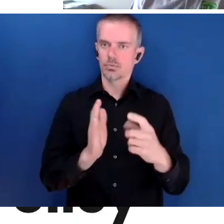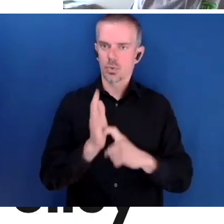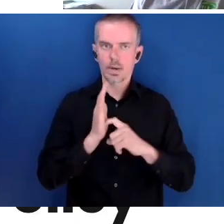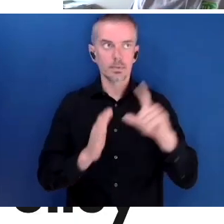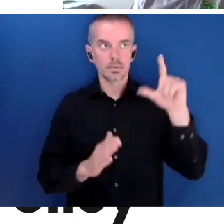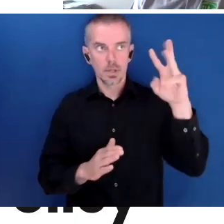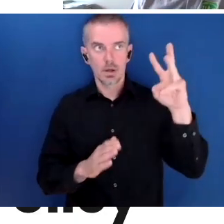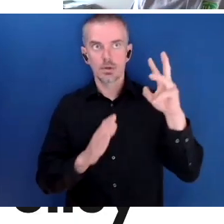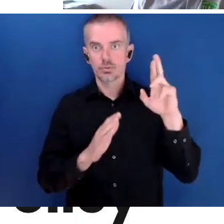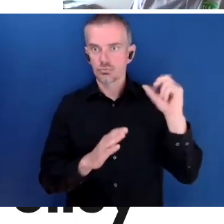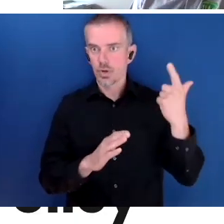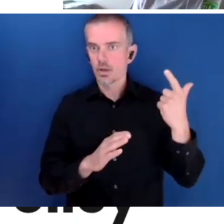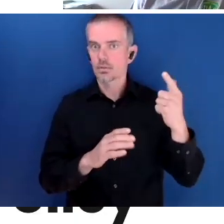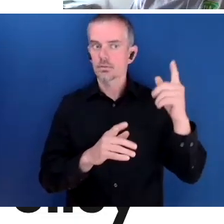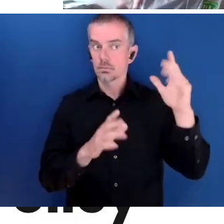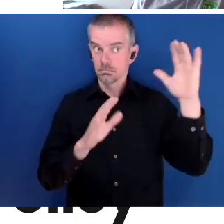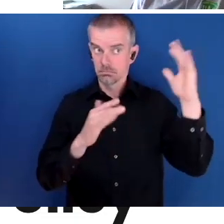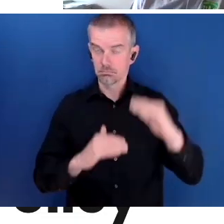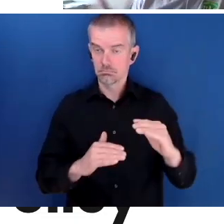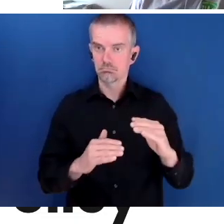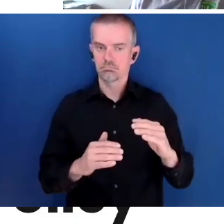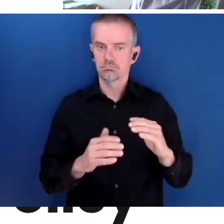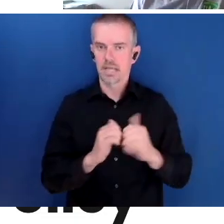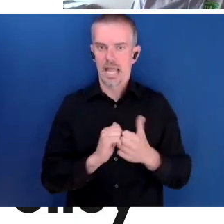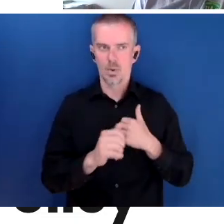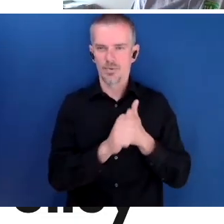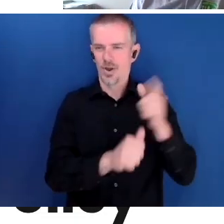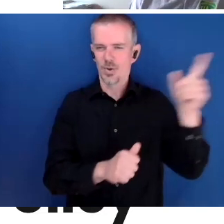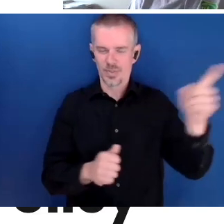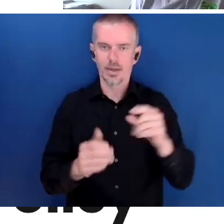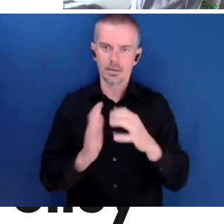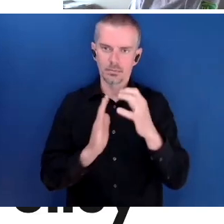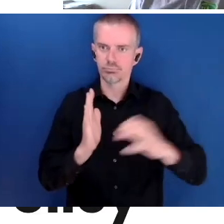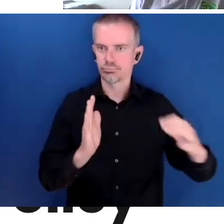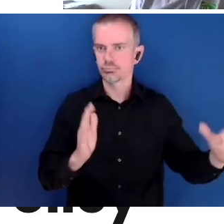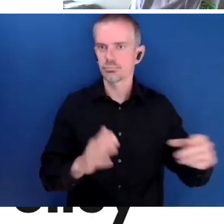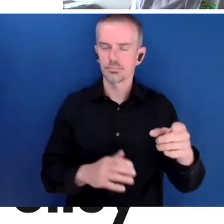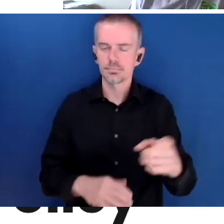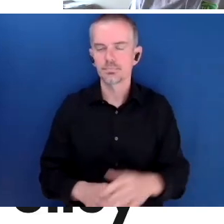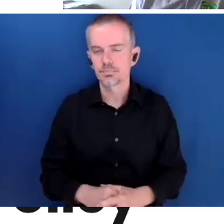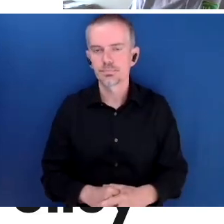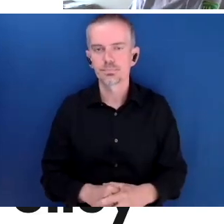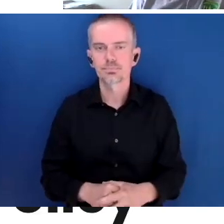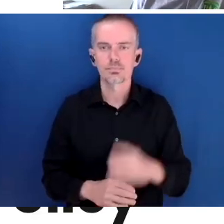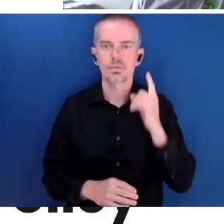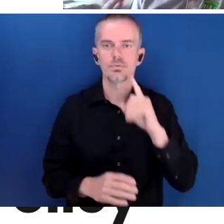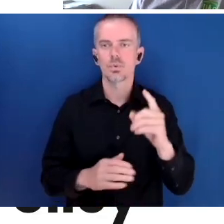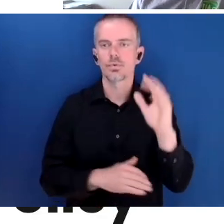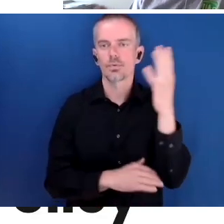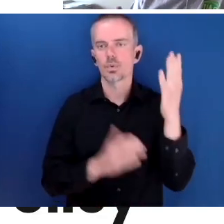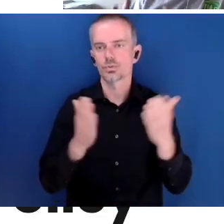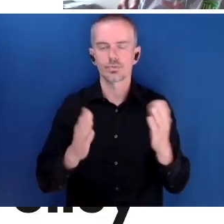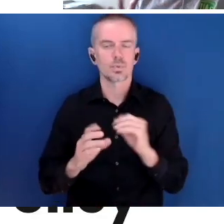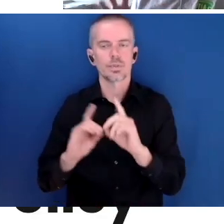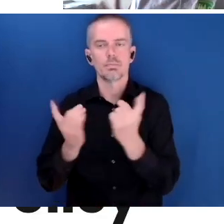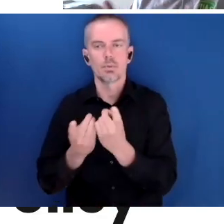and regulations that we have. And that's either departmental guidance or Forest Service specific guidance. And then as